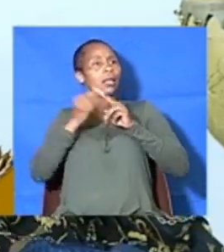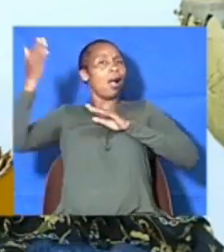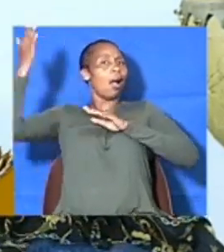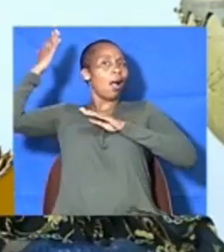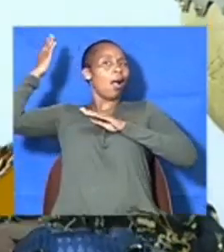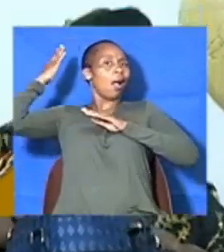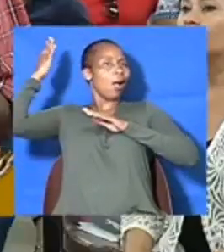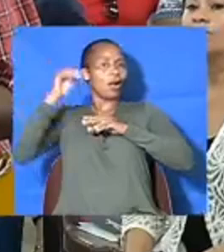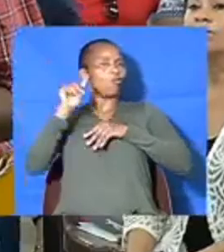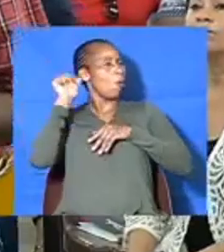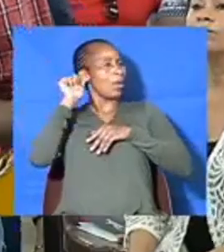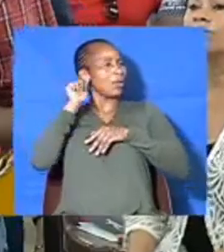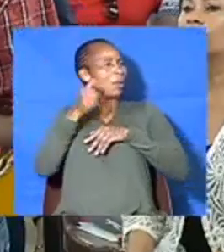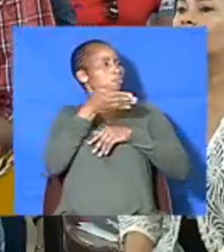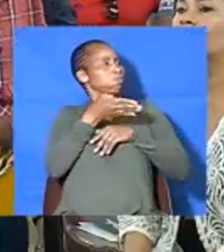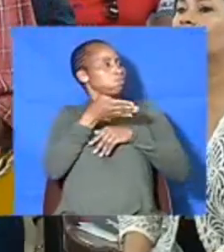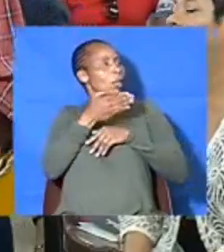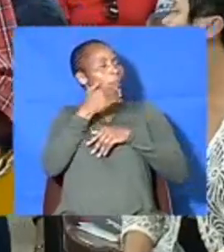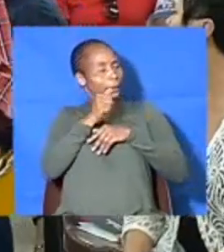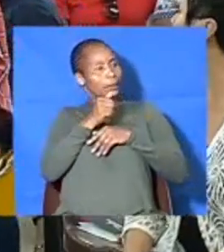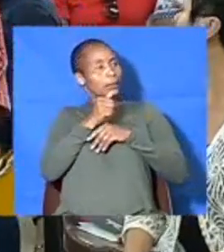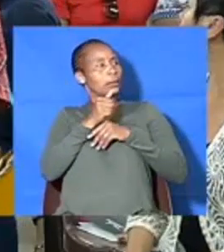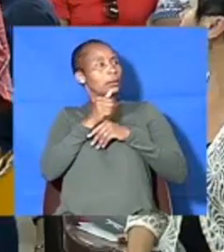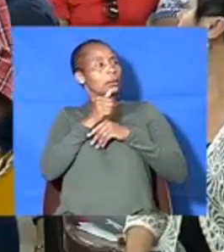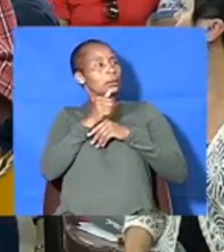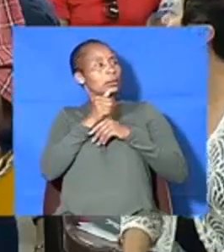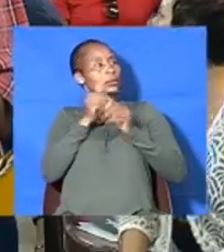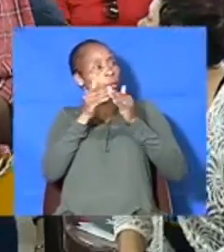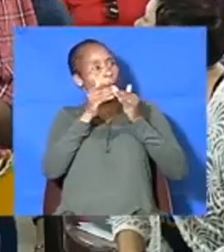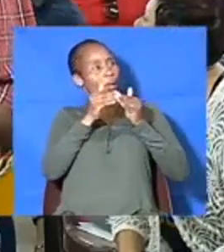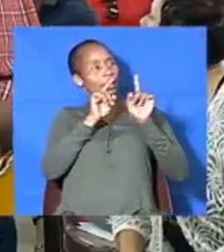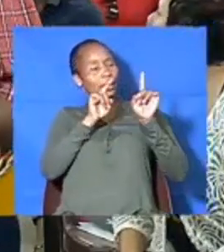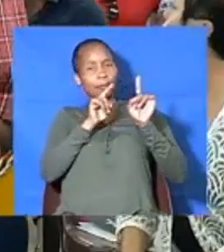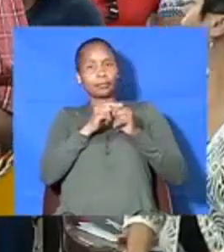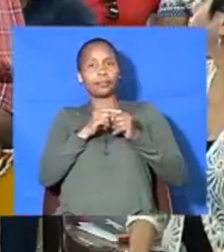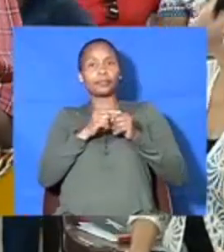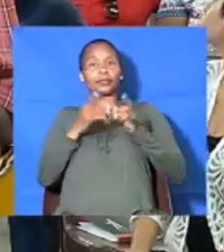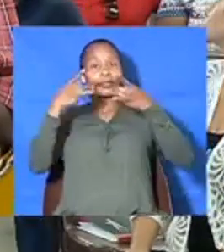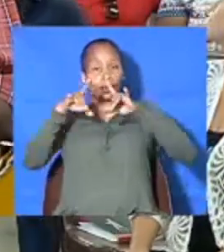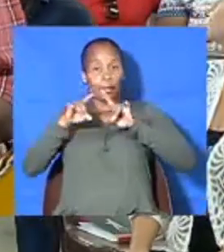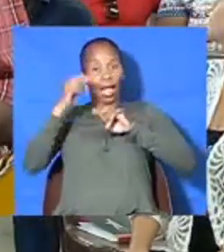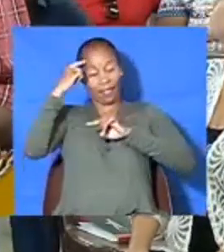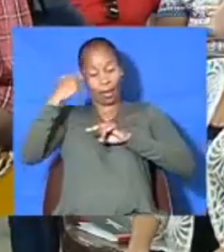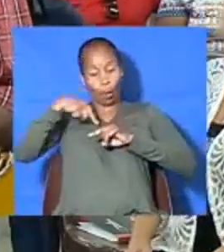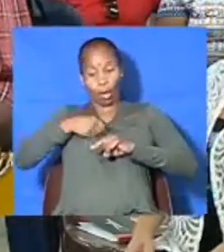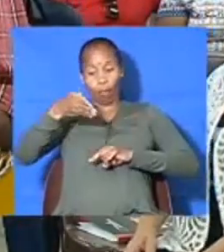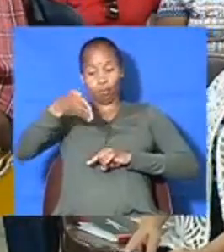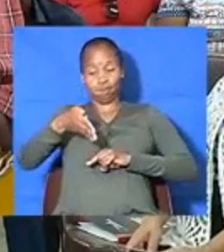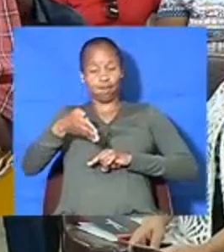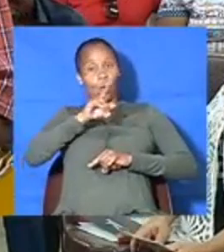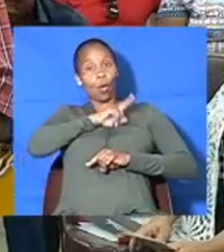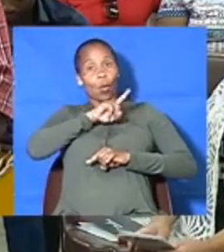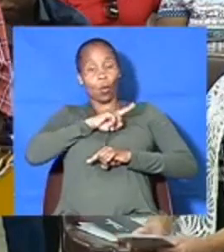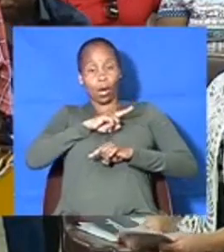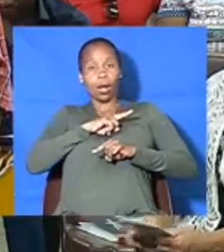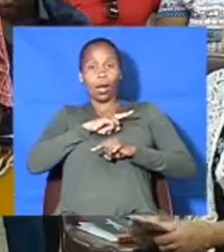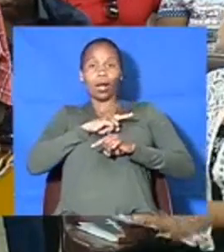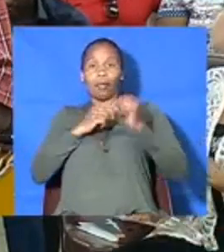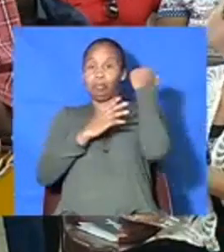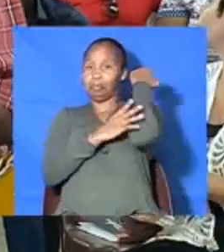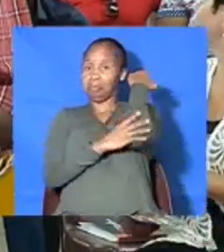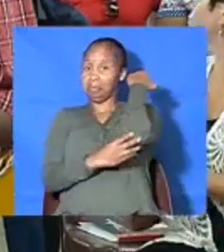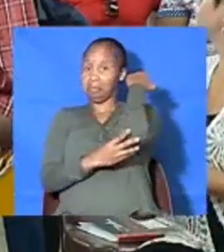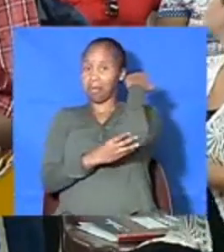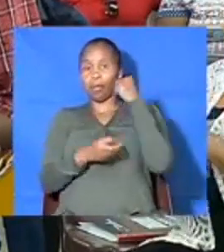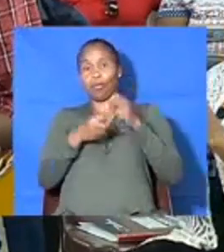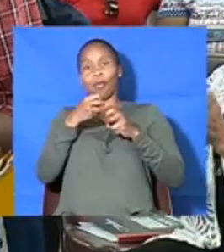secret. Ifela baba tsheya o ke a tsiba hore ba tsiba hore ke diraeng around the community. I know those who are laughing, they know my work in the